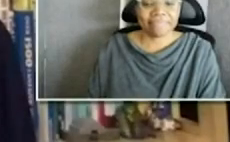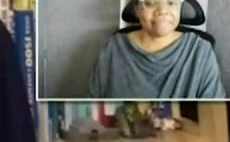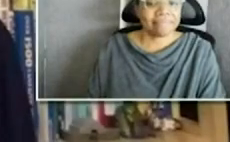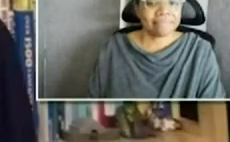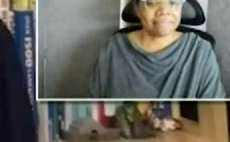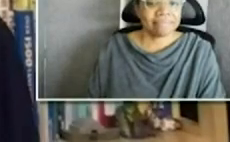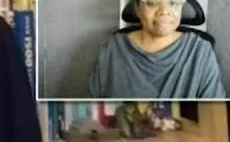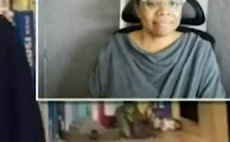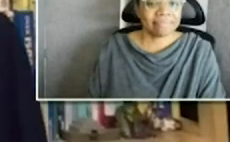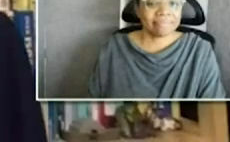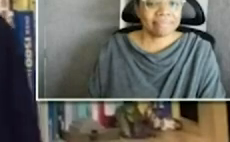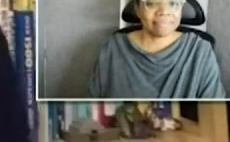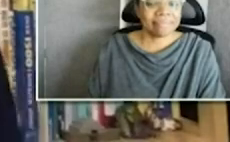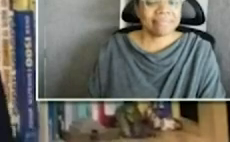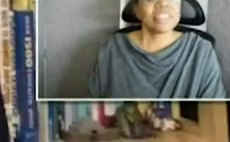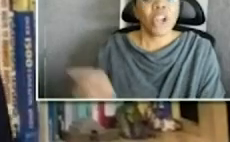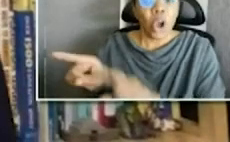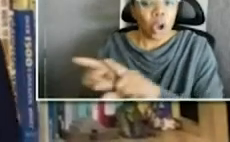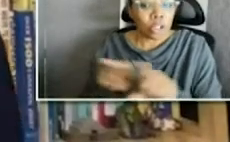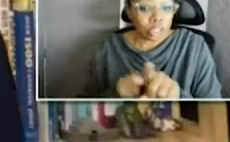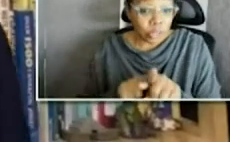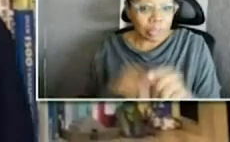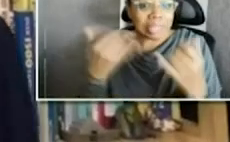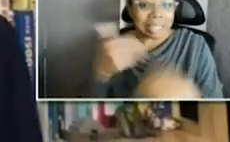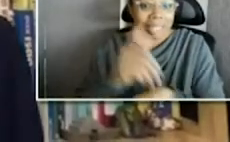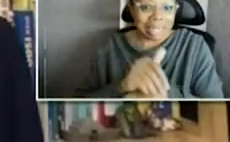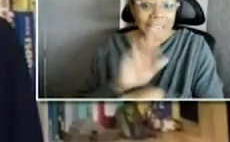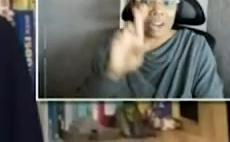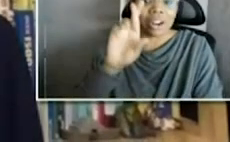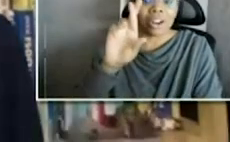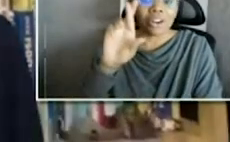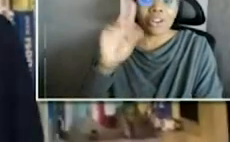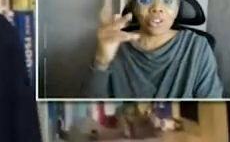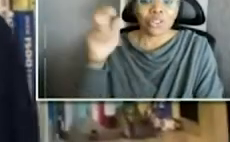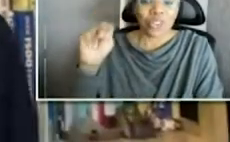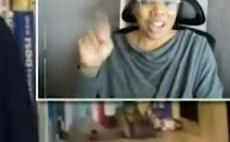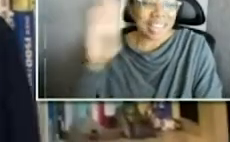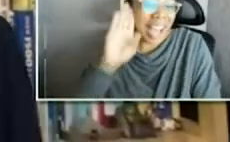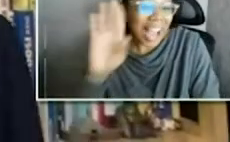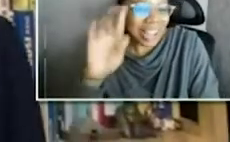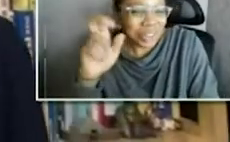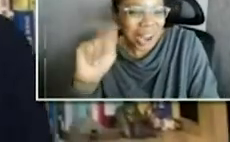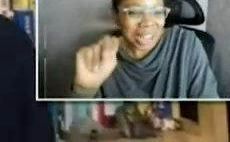And we're also going to be joined tonight by Ron. Hi, Ron. It's good to see you.